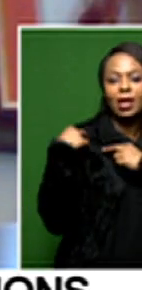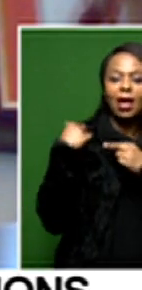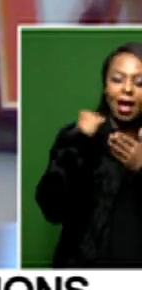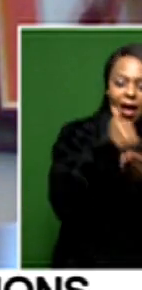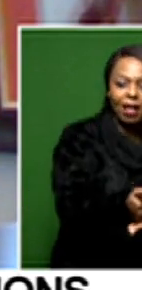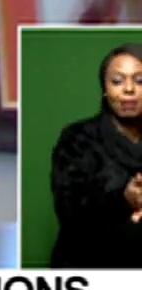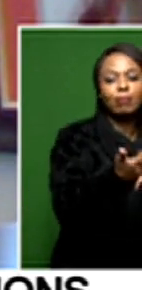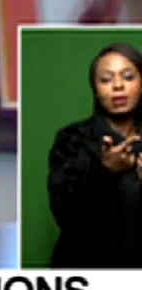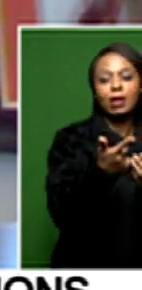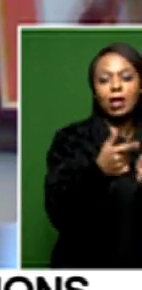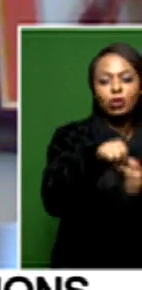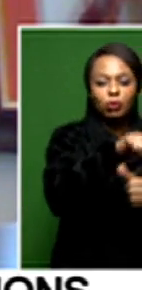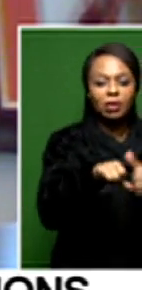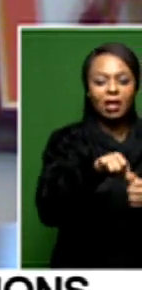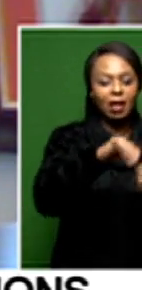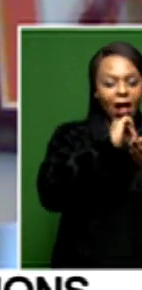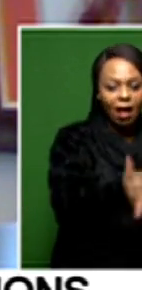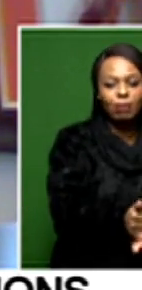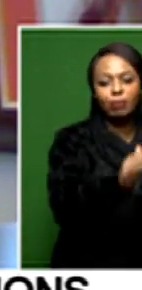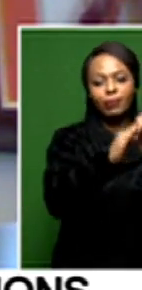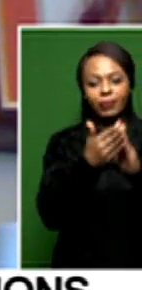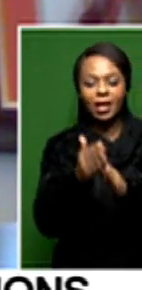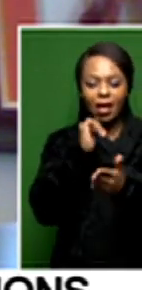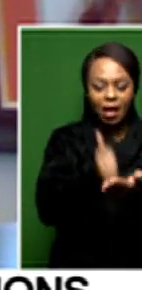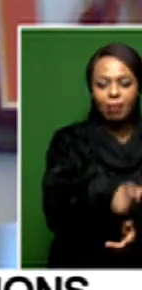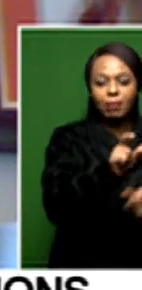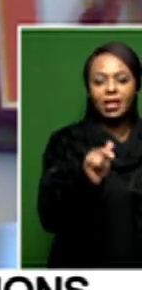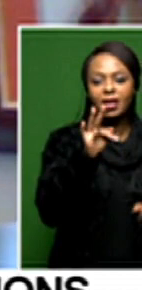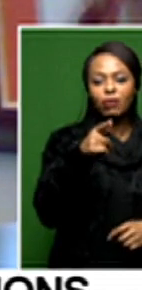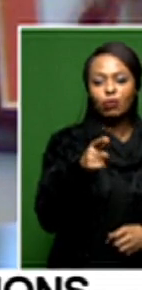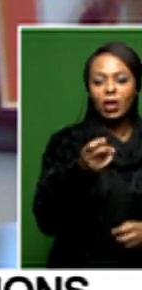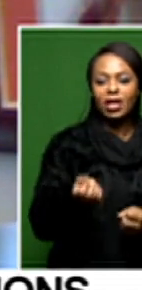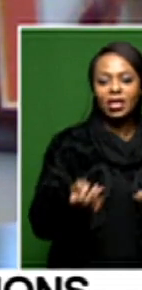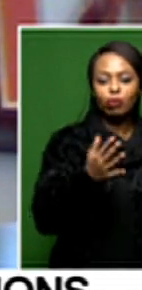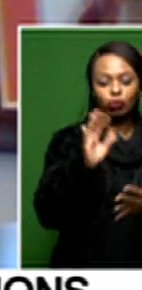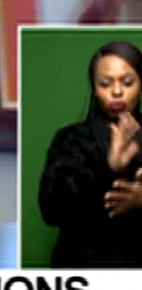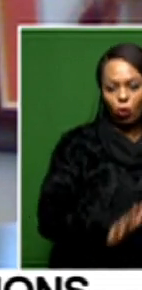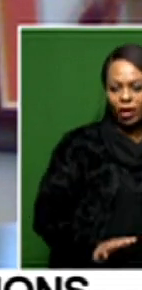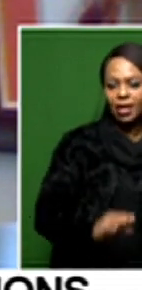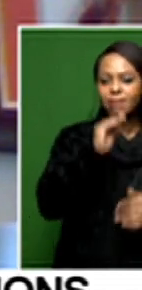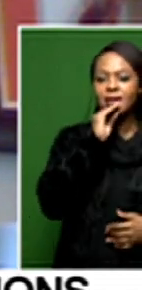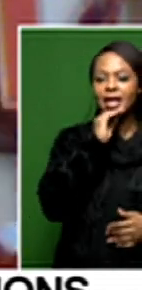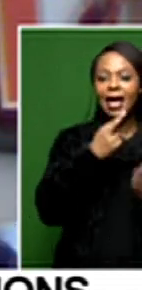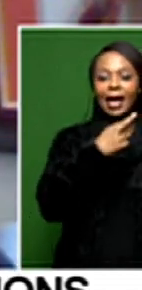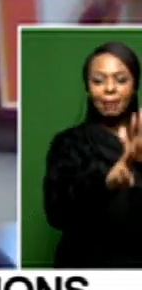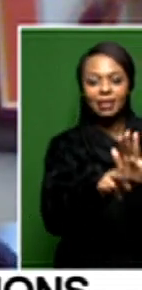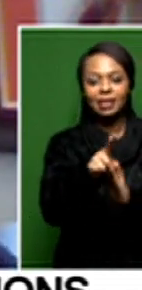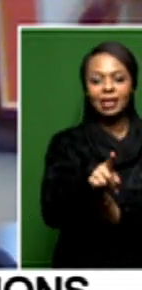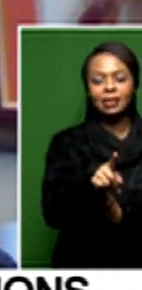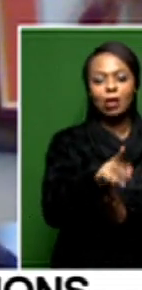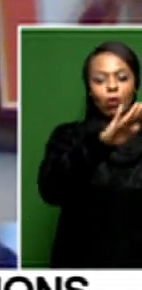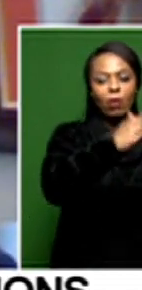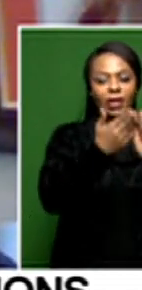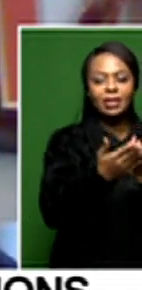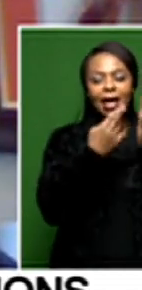if you're given a character, if you're given a story, you have to bear in mind that you are representing a certain